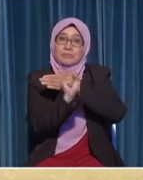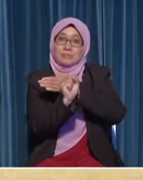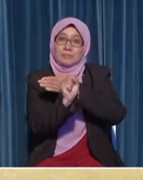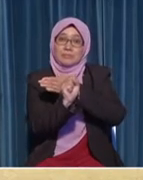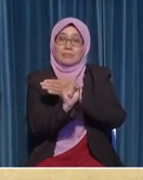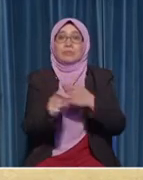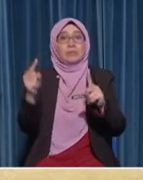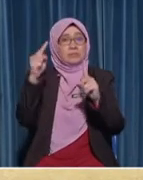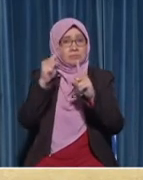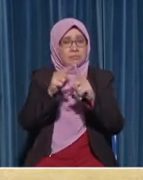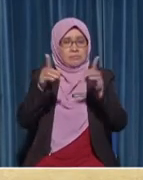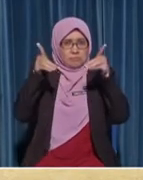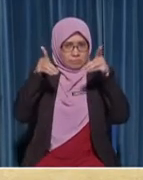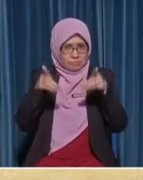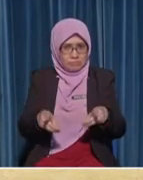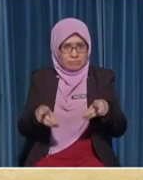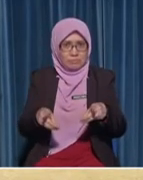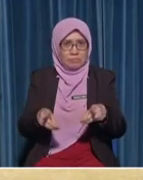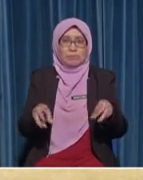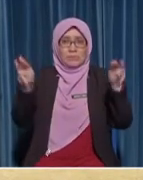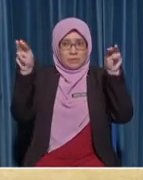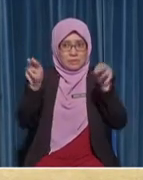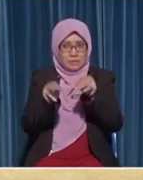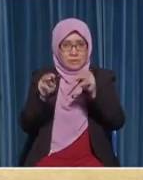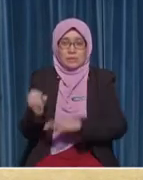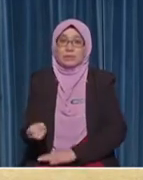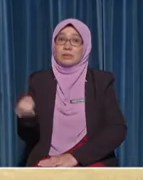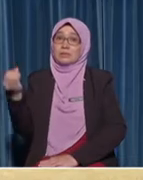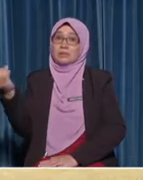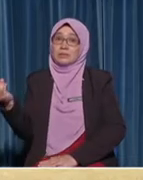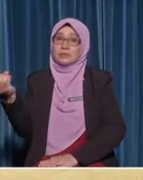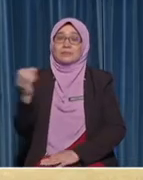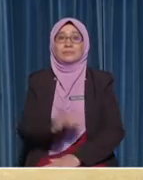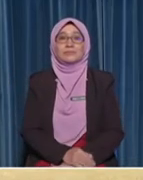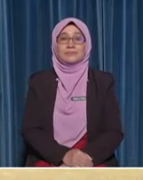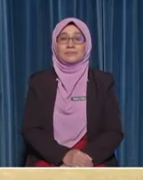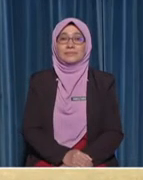to determine the mass of an object.